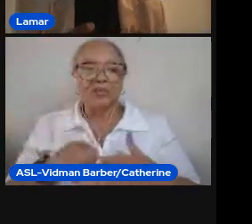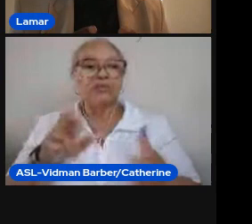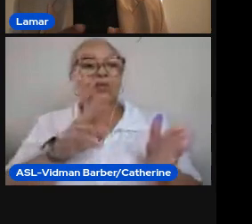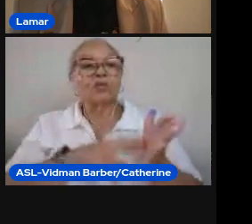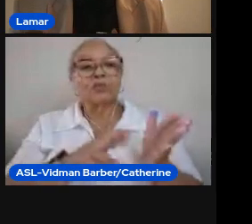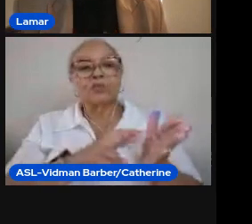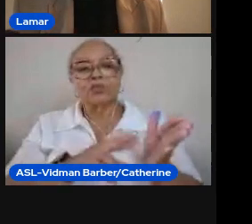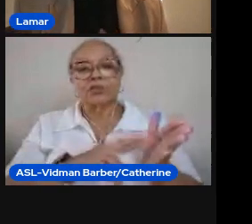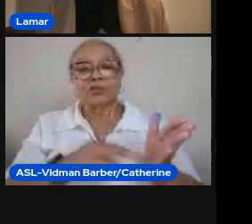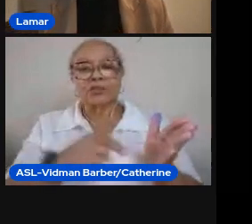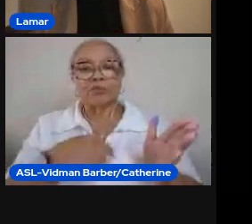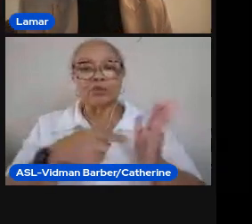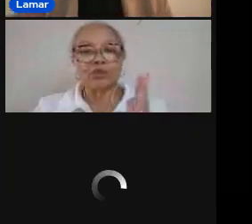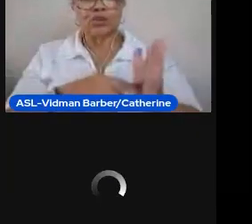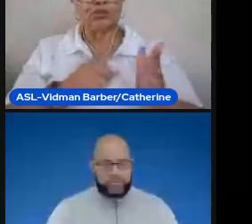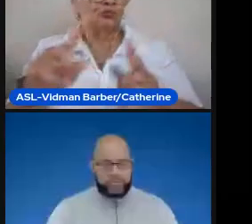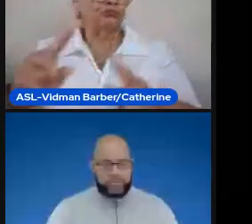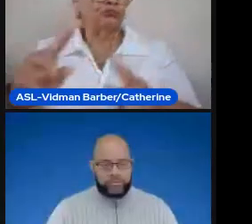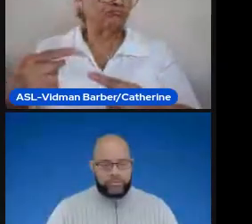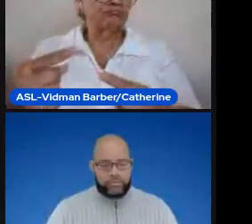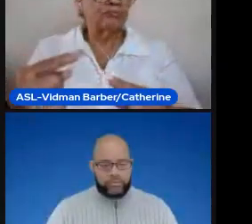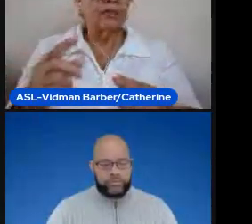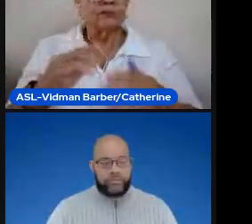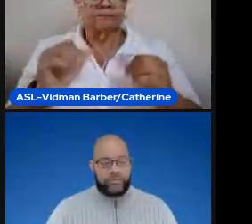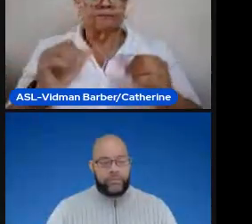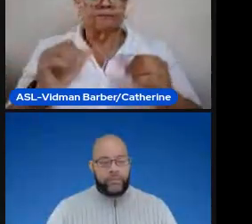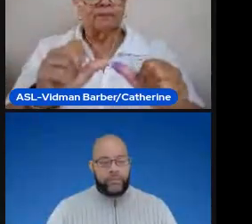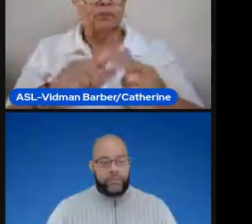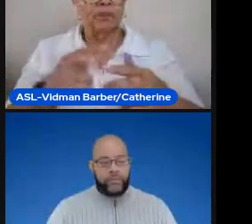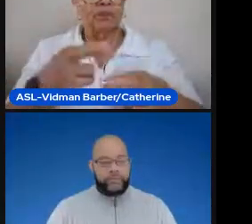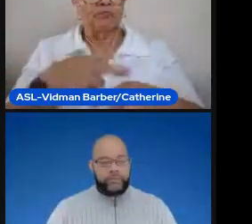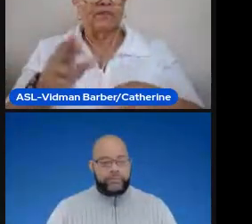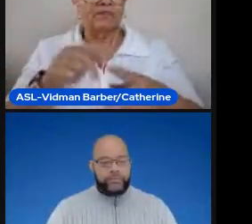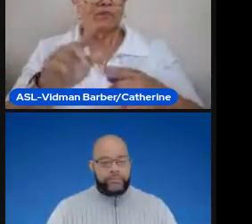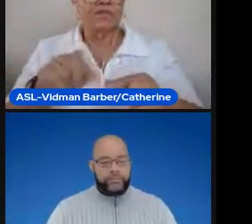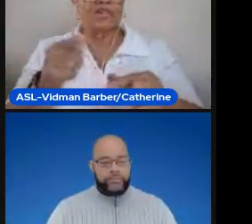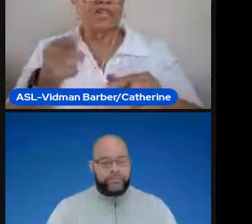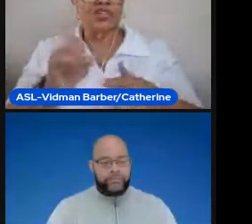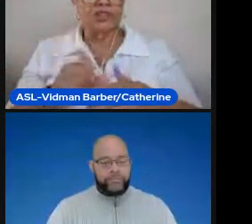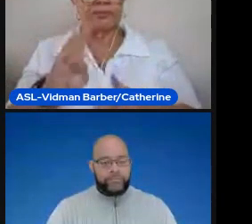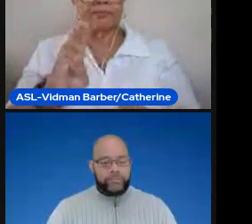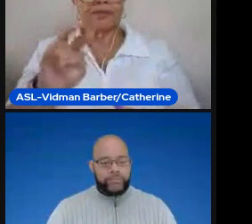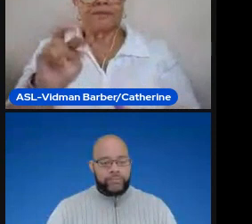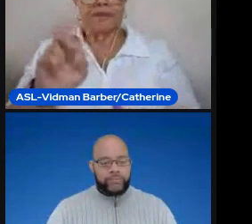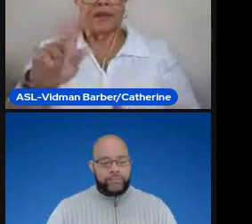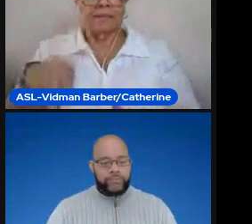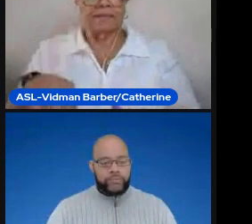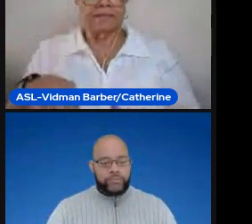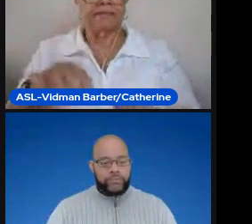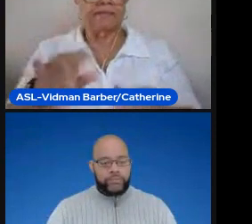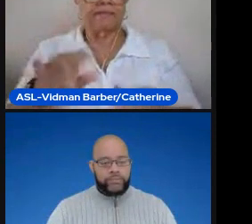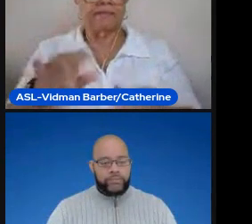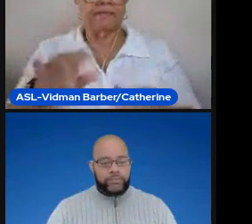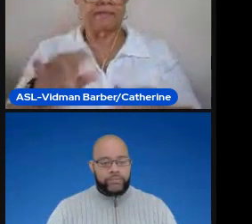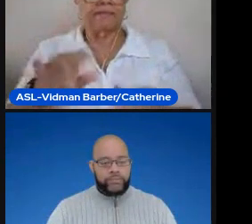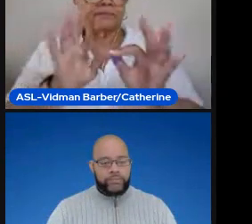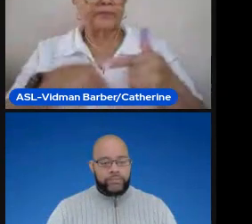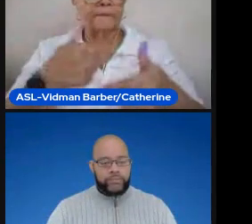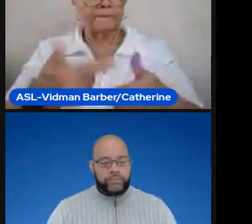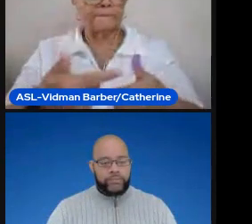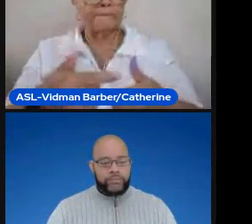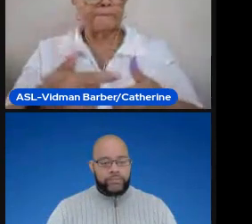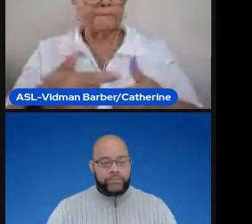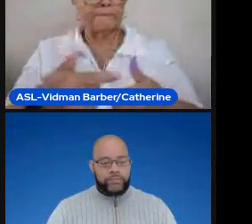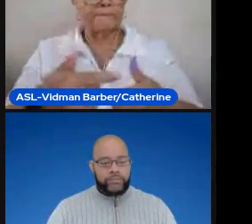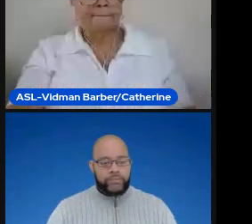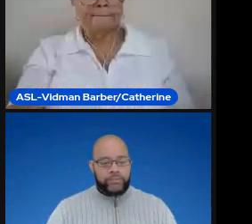from here on out will be in reference to this gene BVAP. Okay, so just